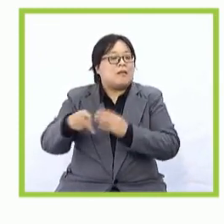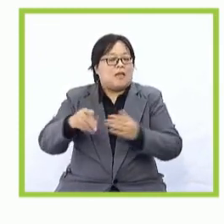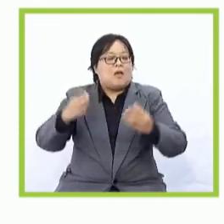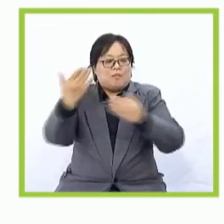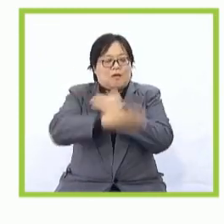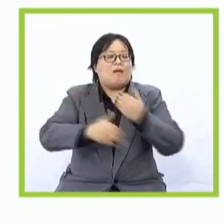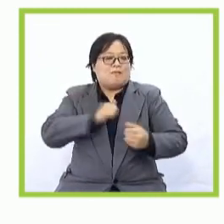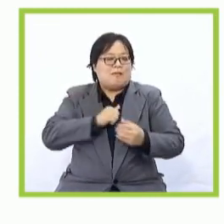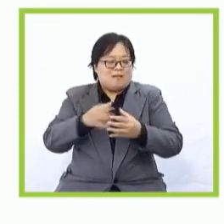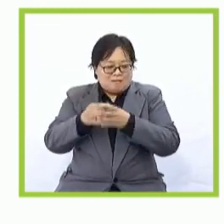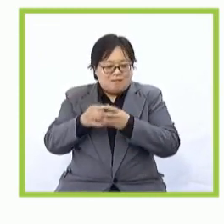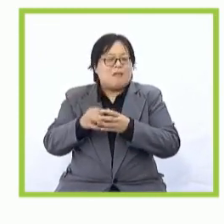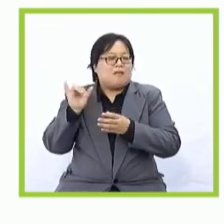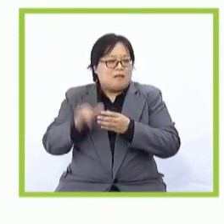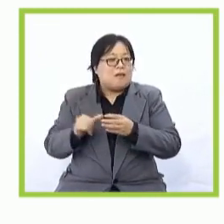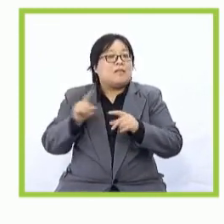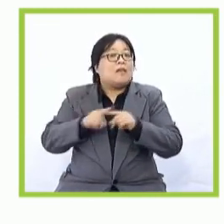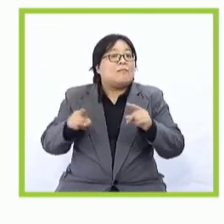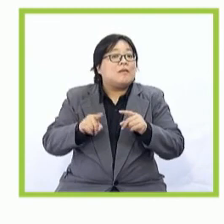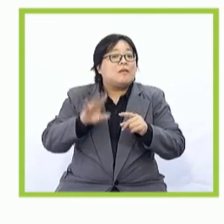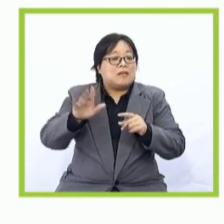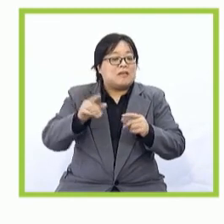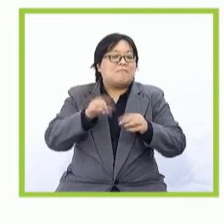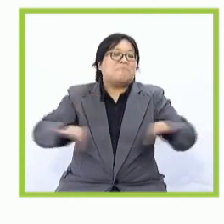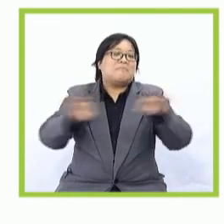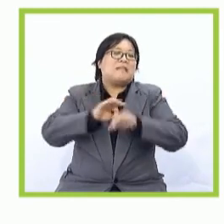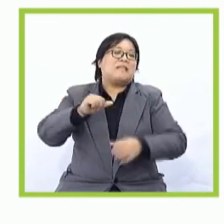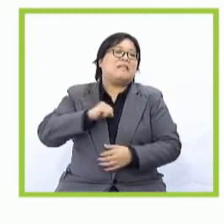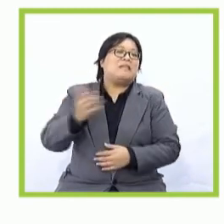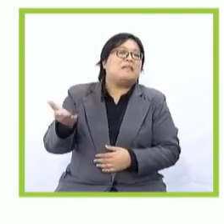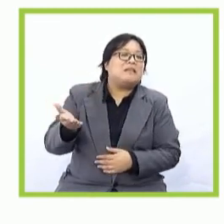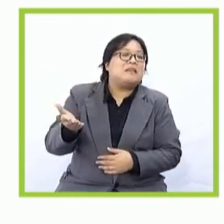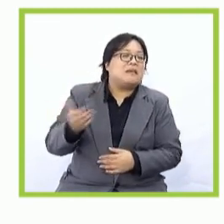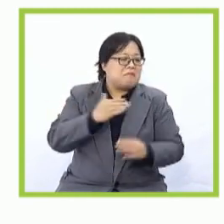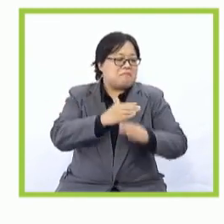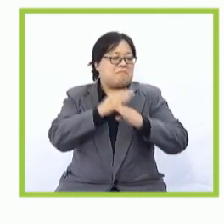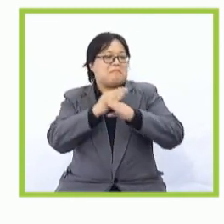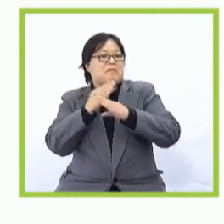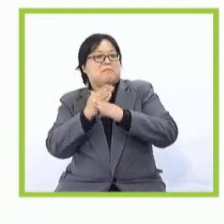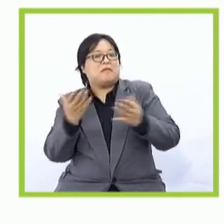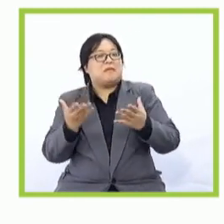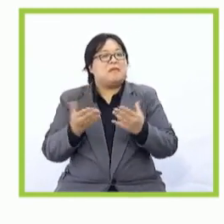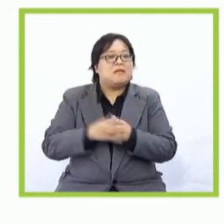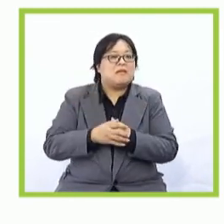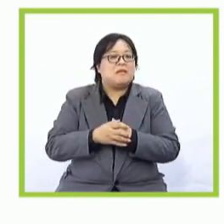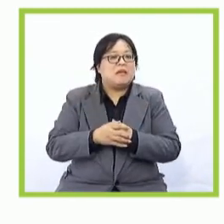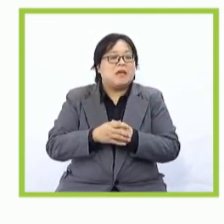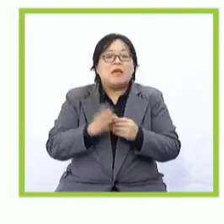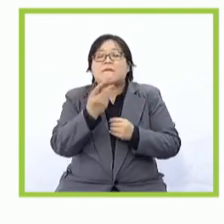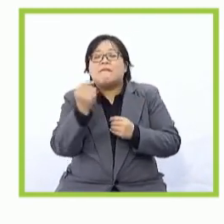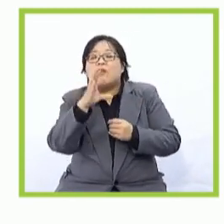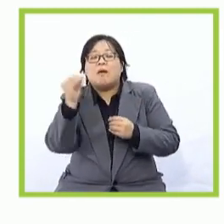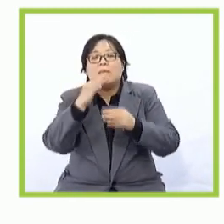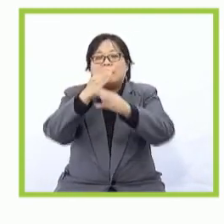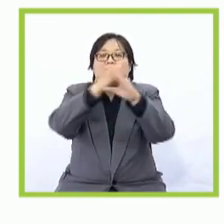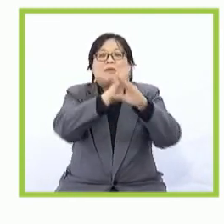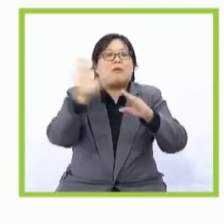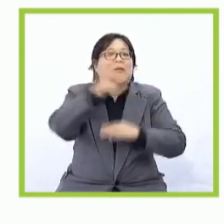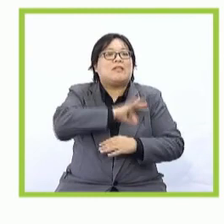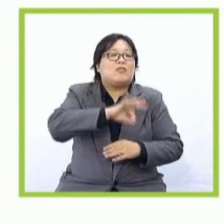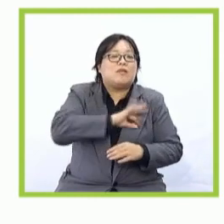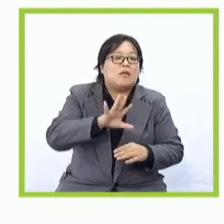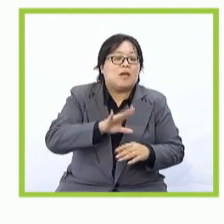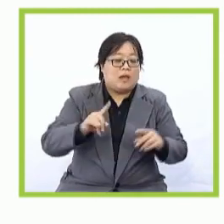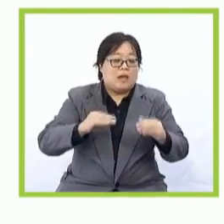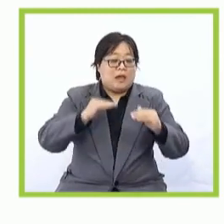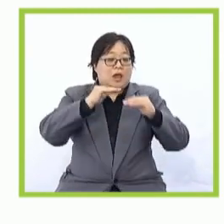more at risk because of their national selfishness and because they're insisting on protecting the patents of a few companies.